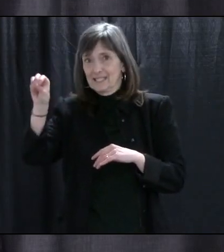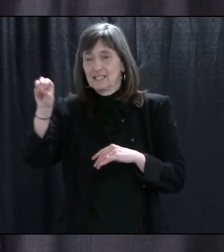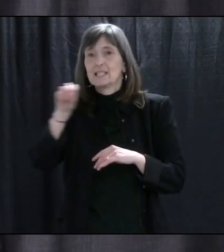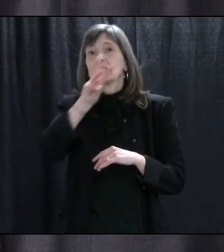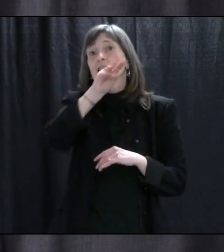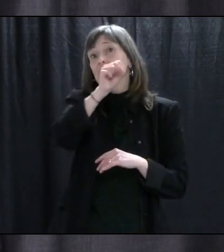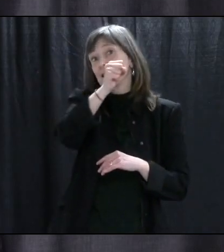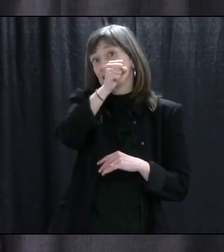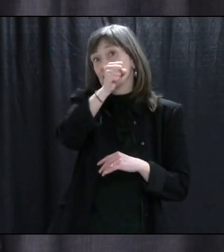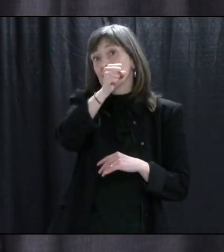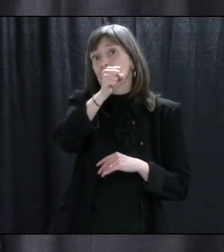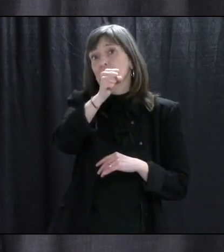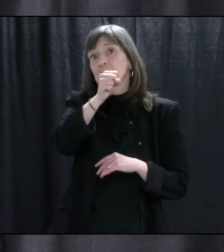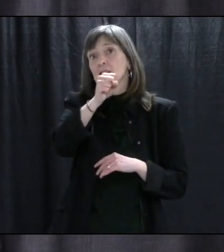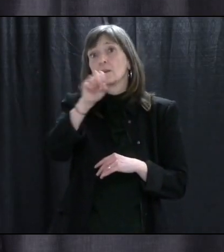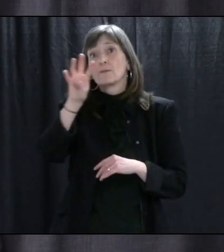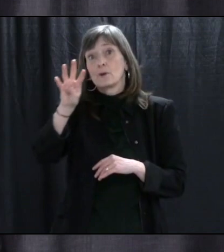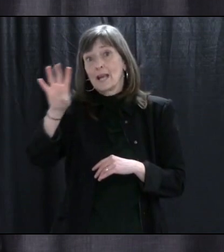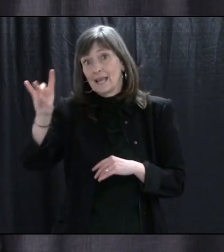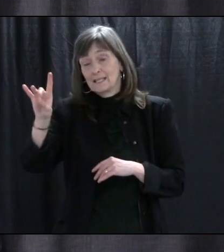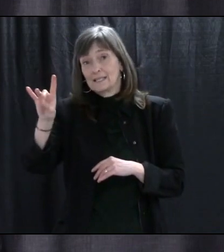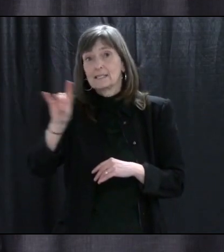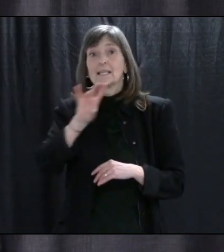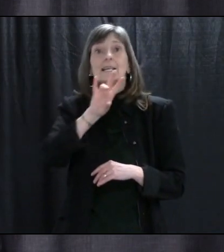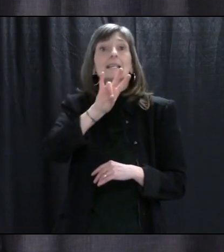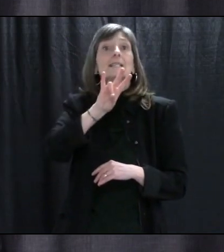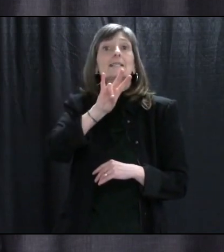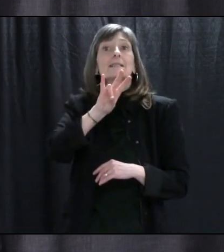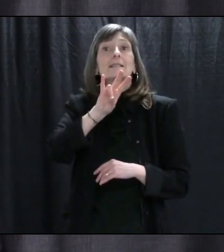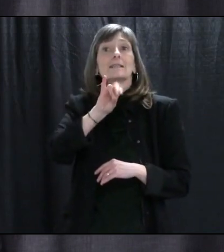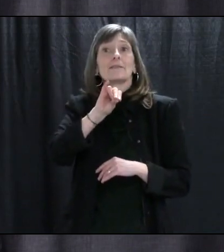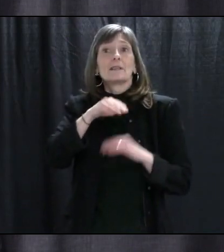and 69, and 43 who are 70 and above.